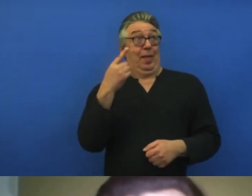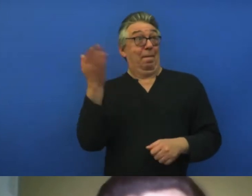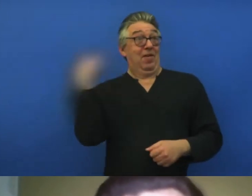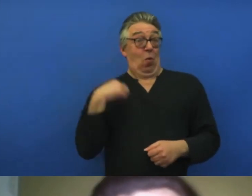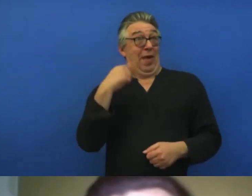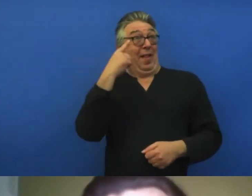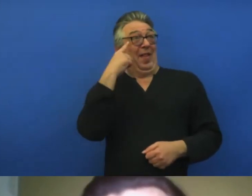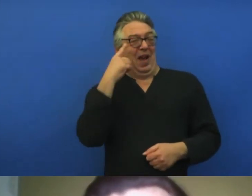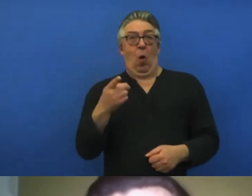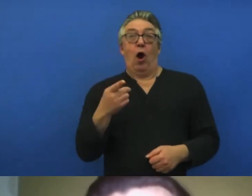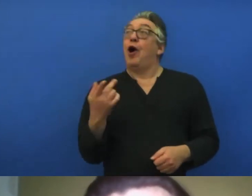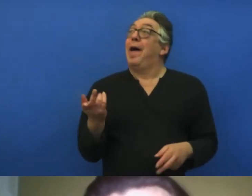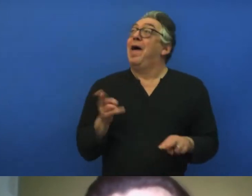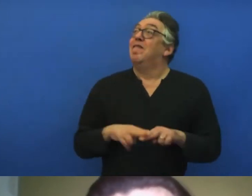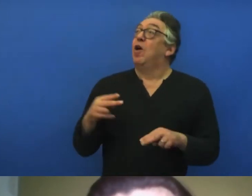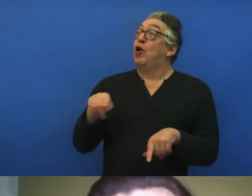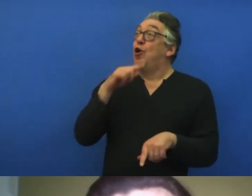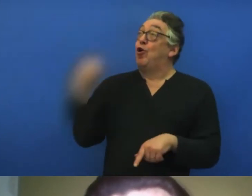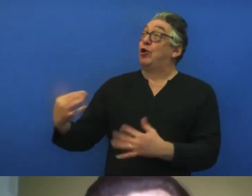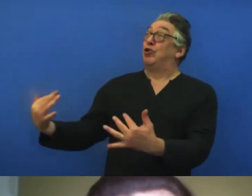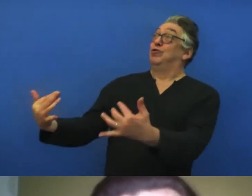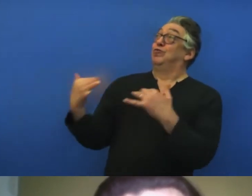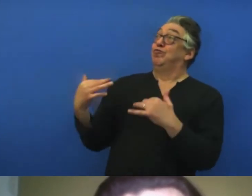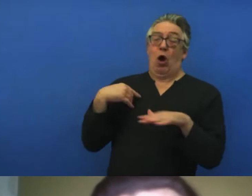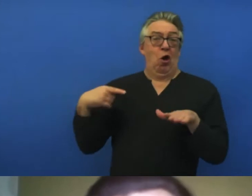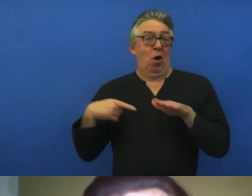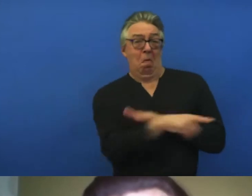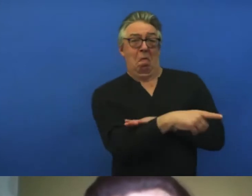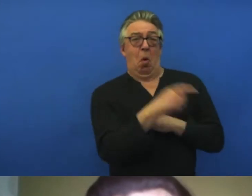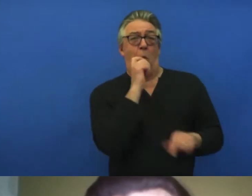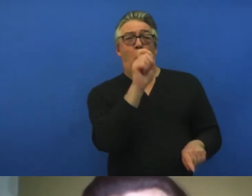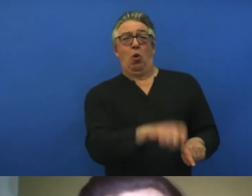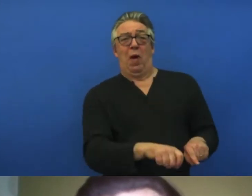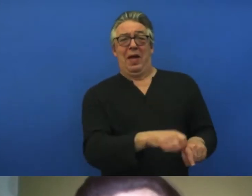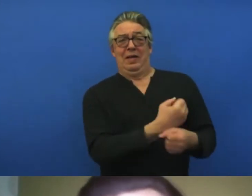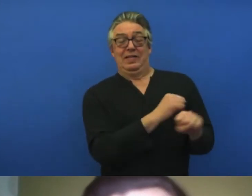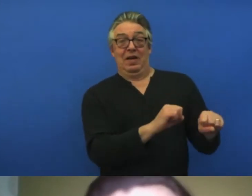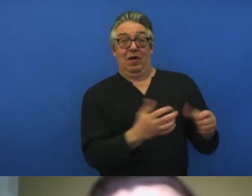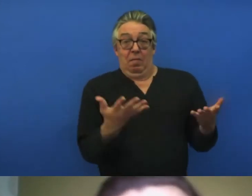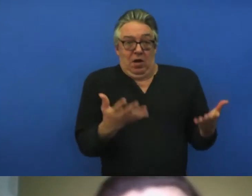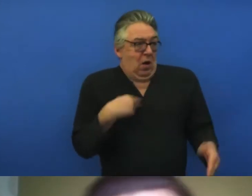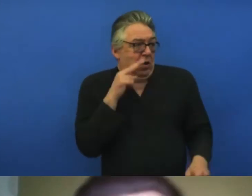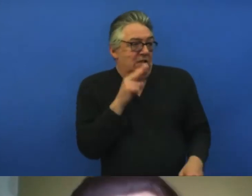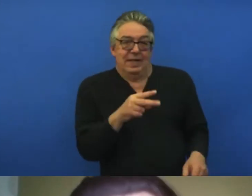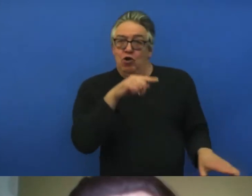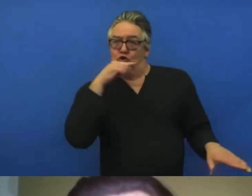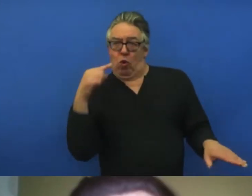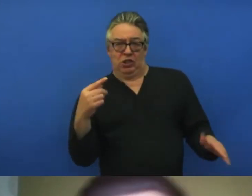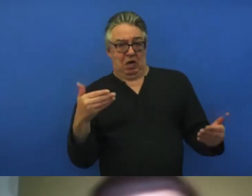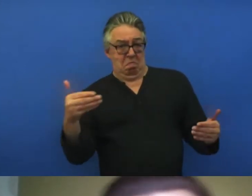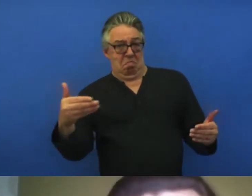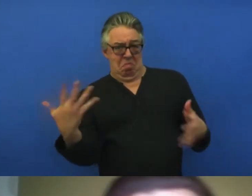that the similar kind of invasion is probably about to happen there as well, unfortunately.